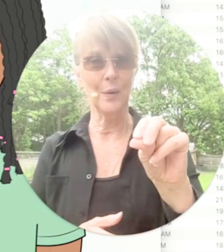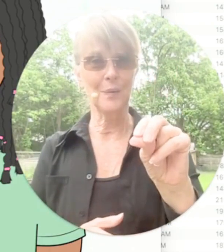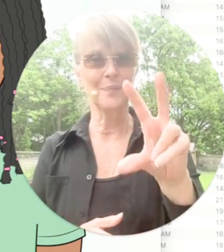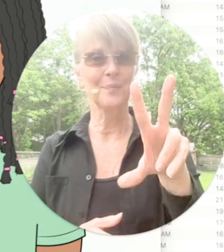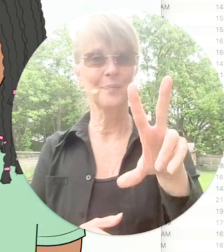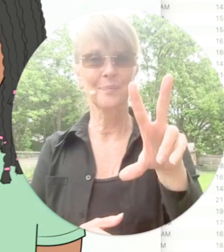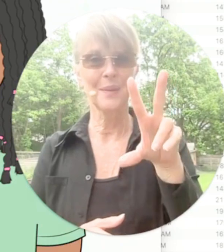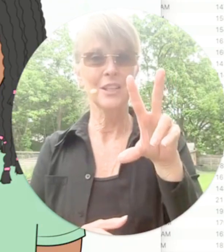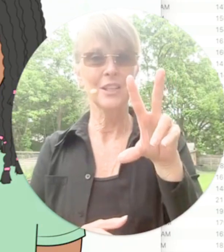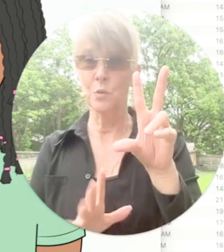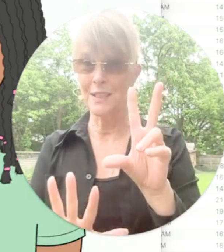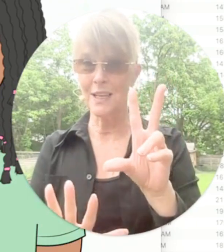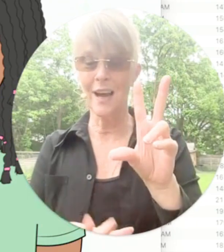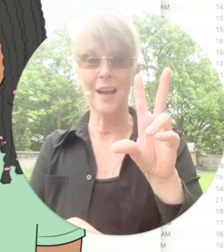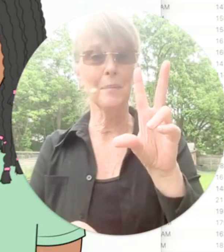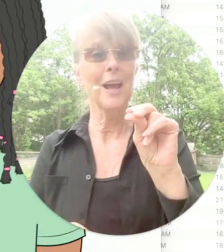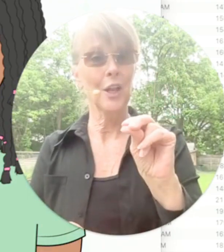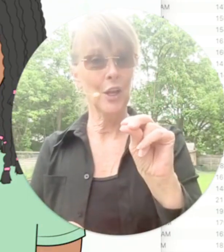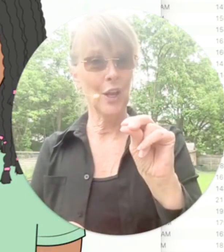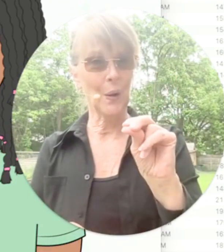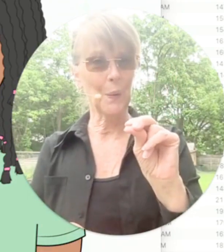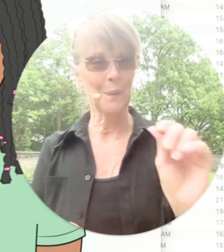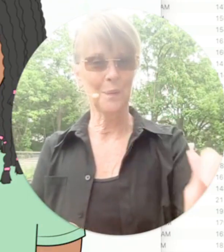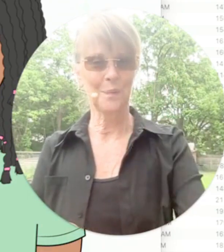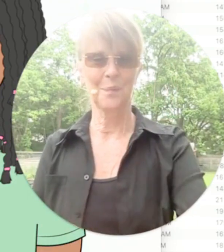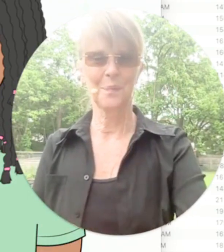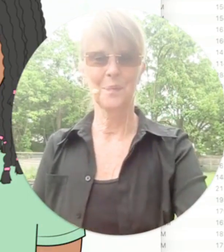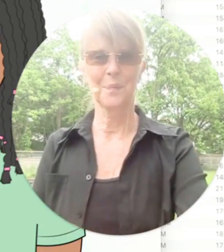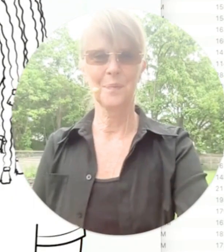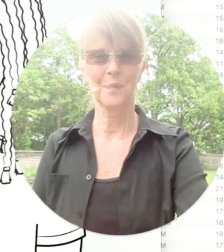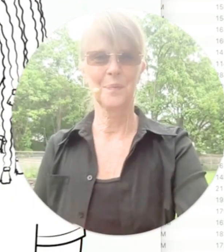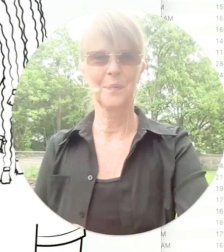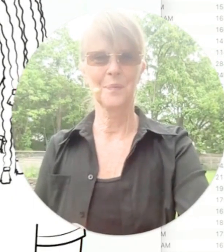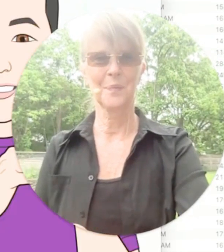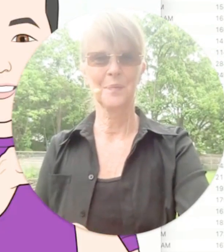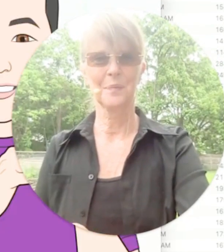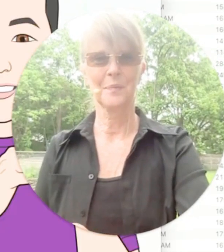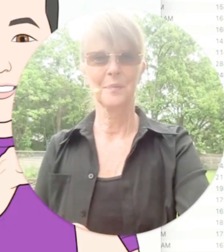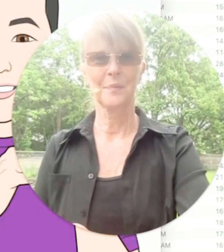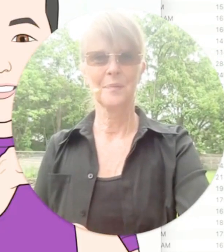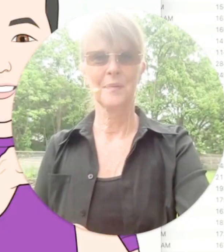No. Just one time. No.